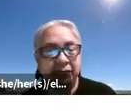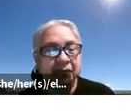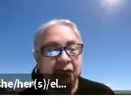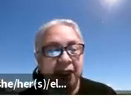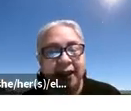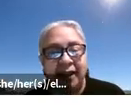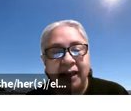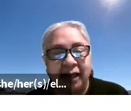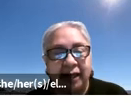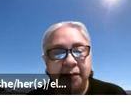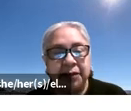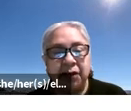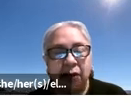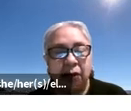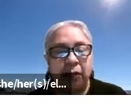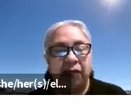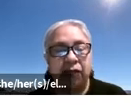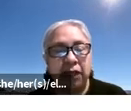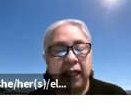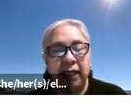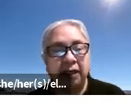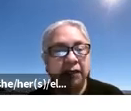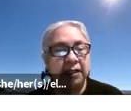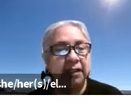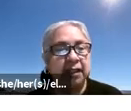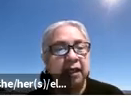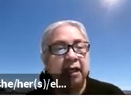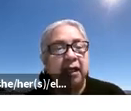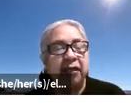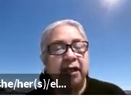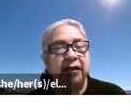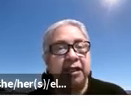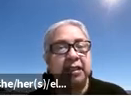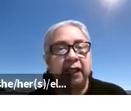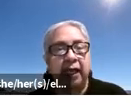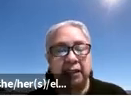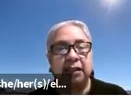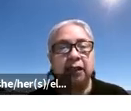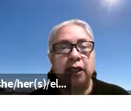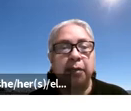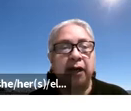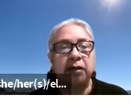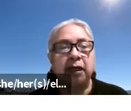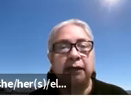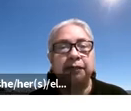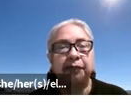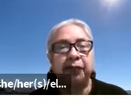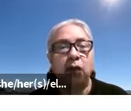background. So now we have about 48 of us. This slide is talking